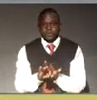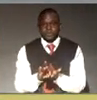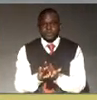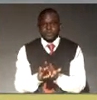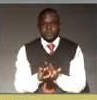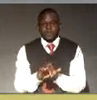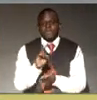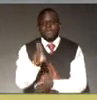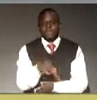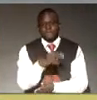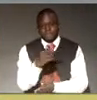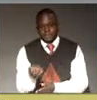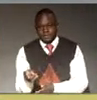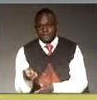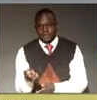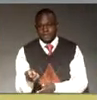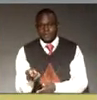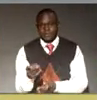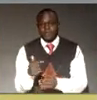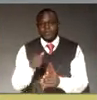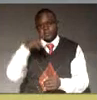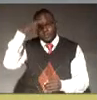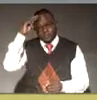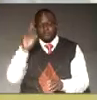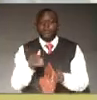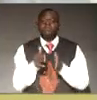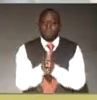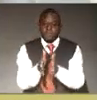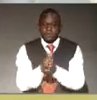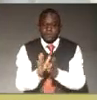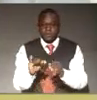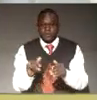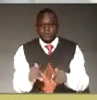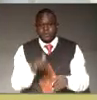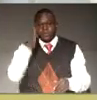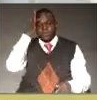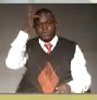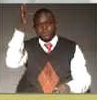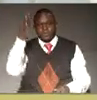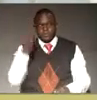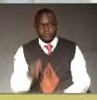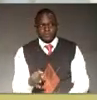do fail for reasons she has given. The majority decision of